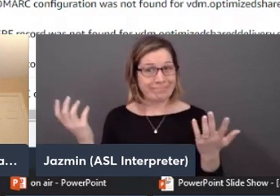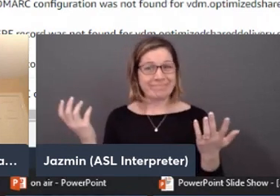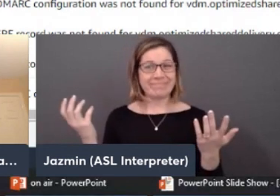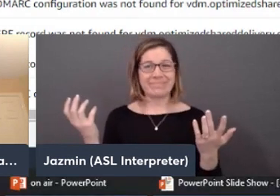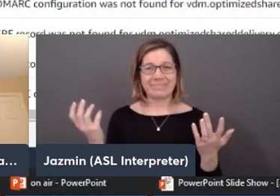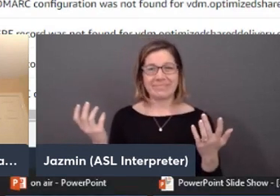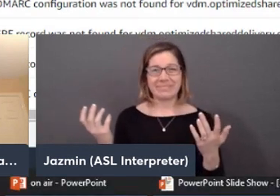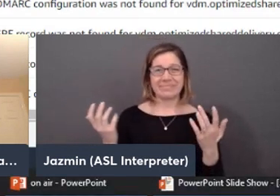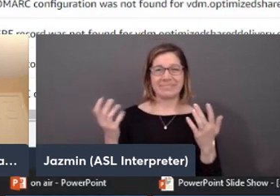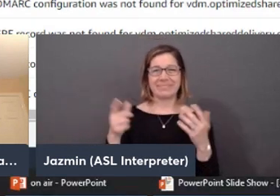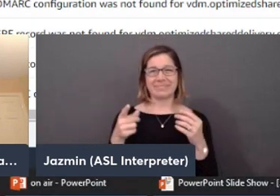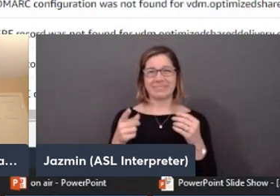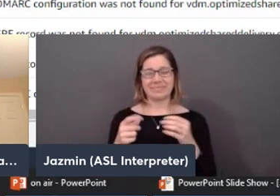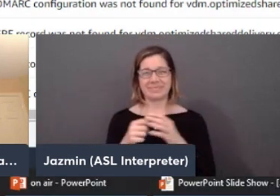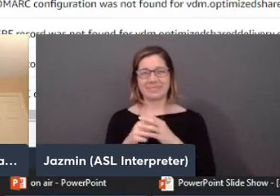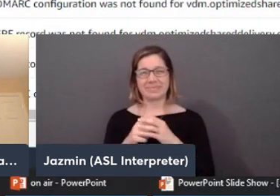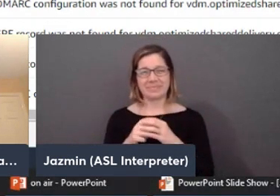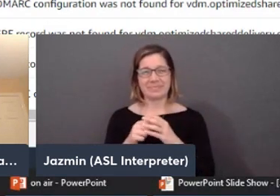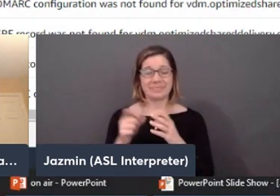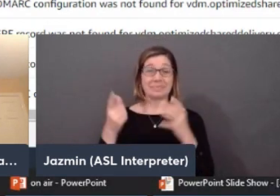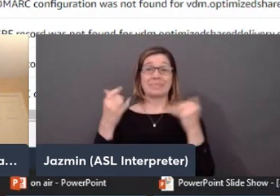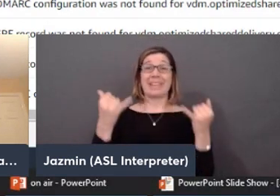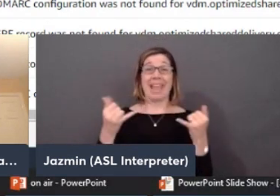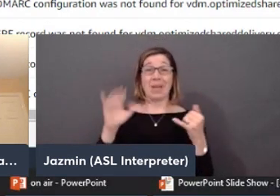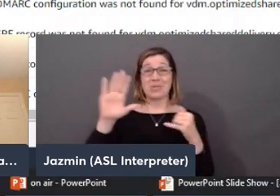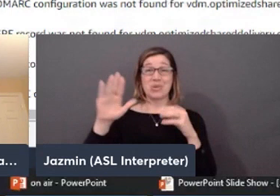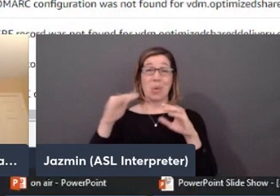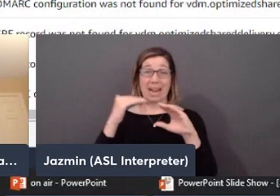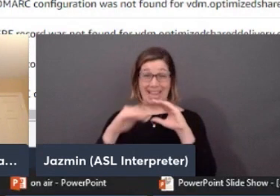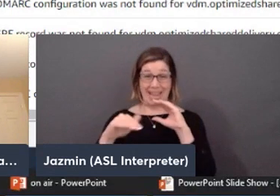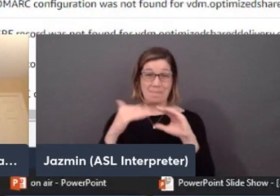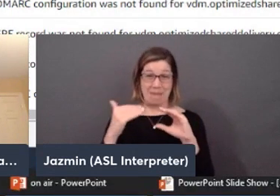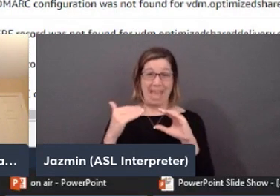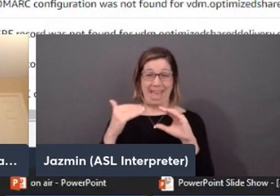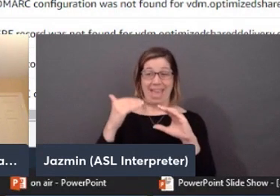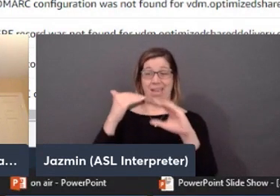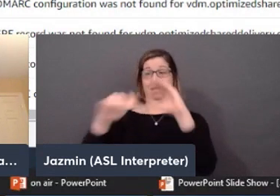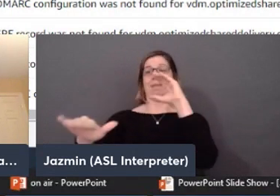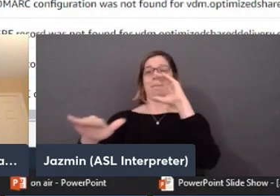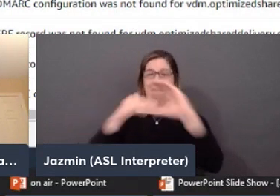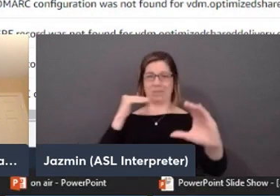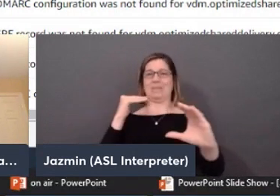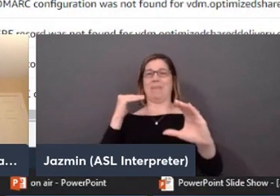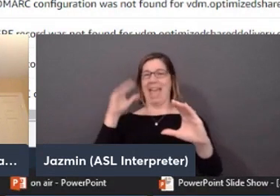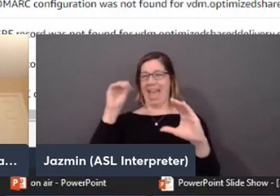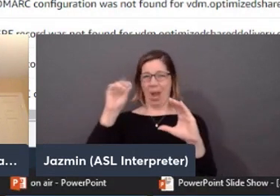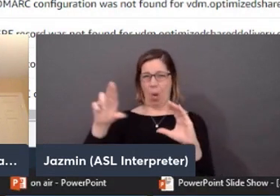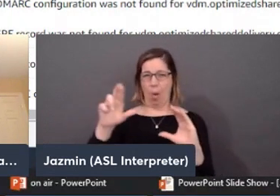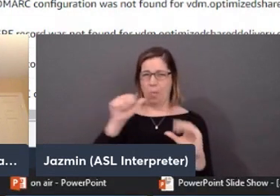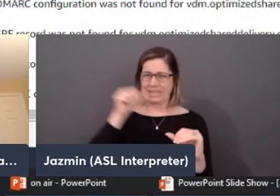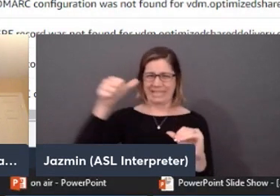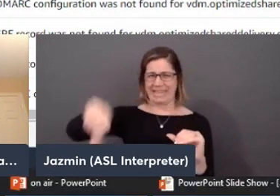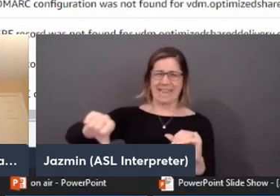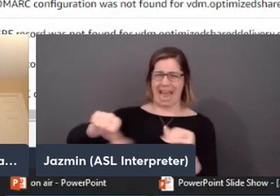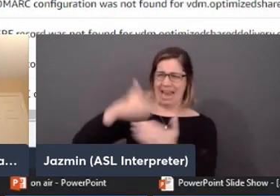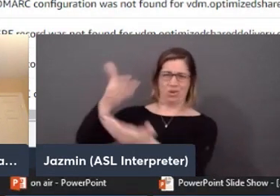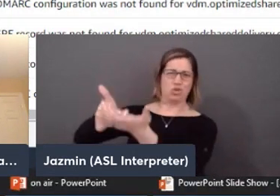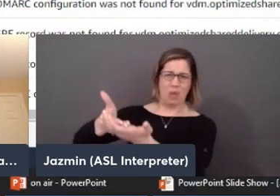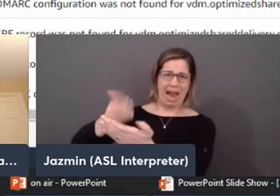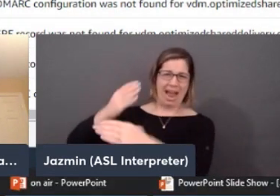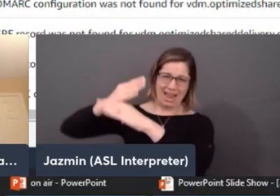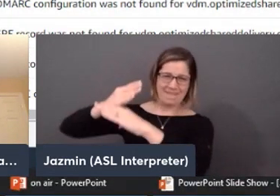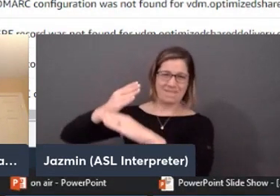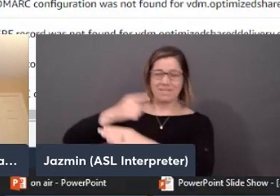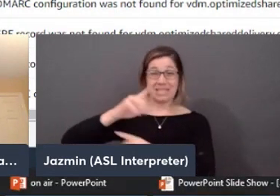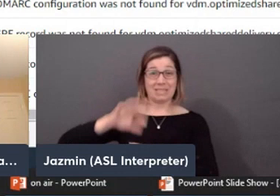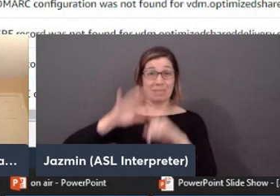downstream, now your email is getting bounced back or denied. Especially TXT records. People